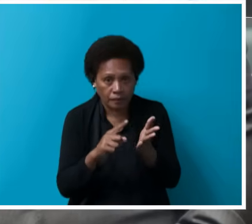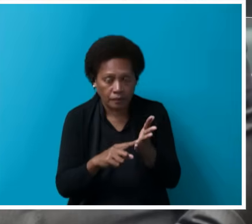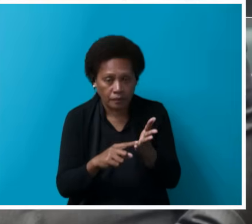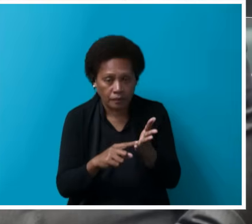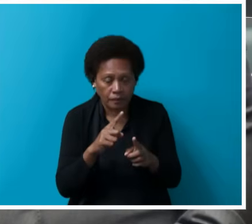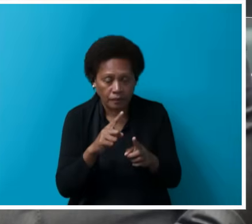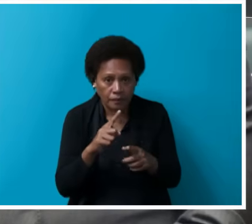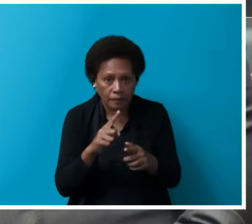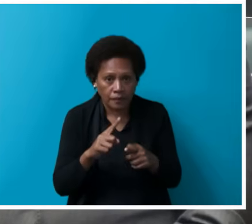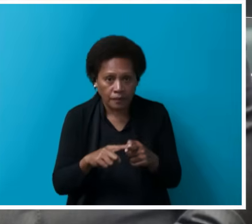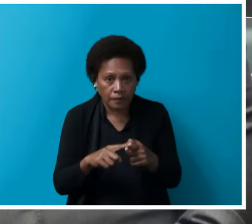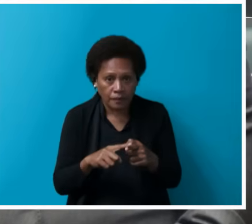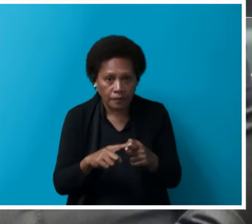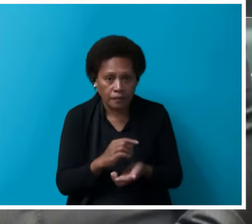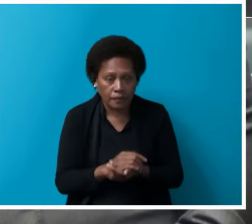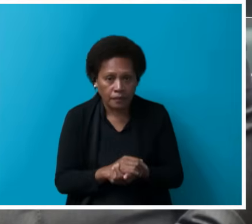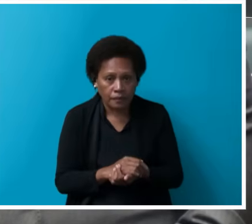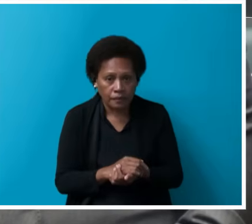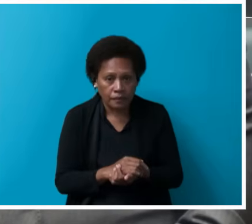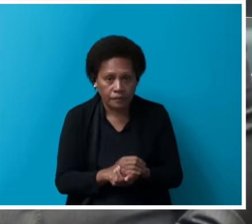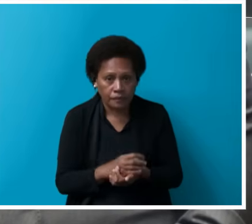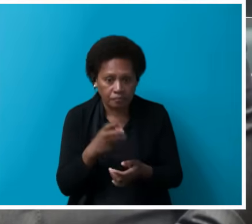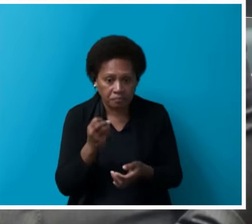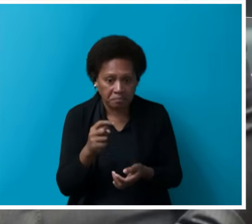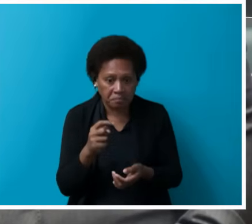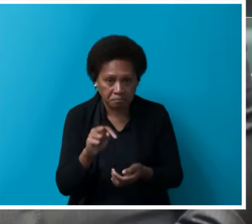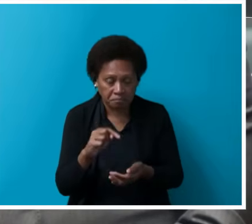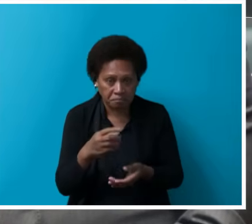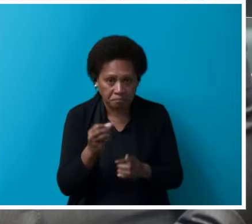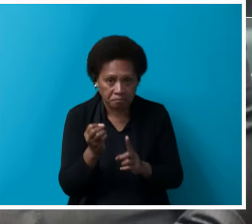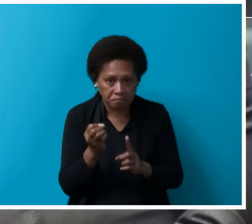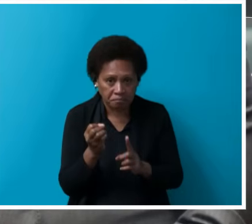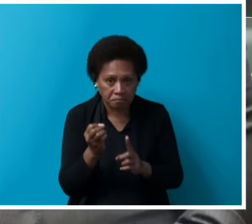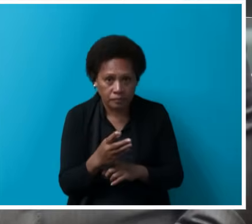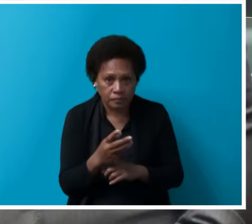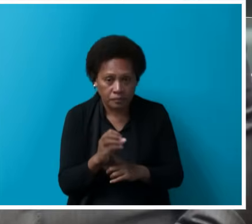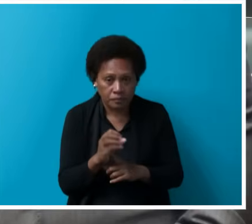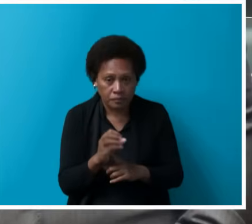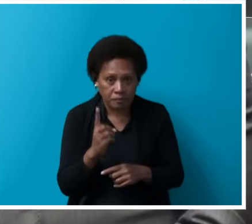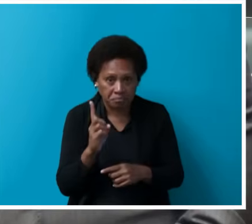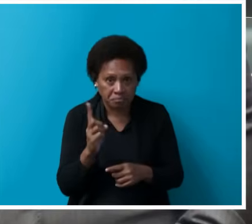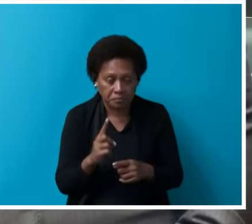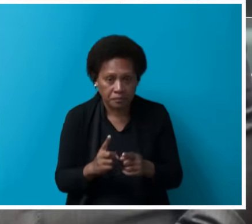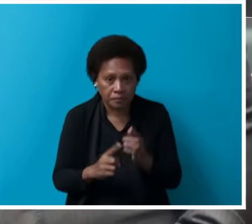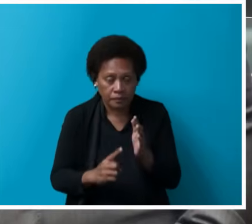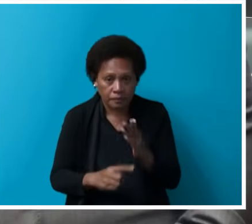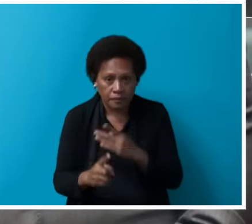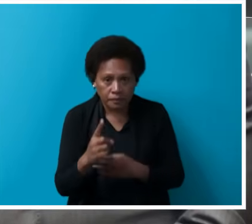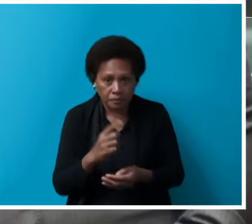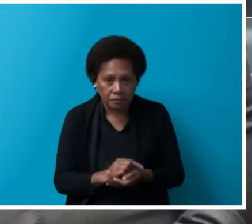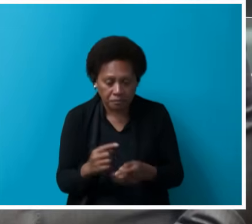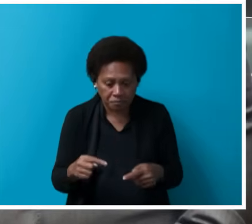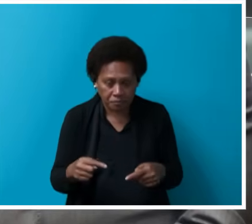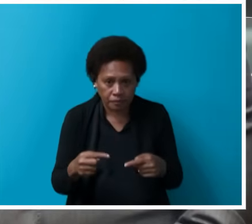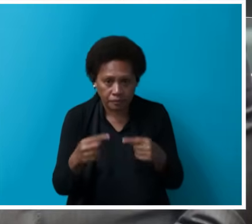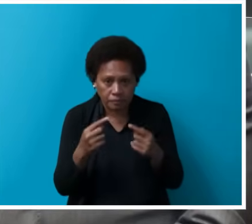Let me just give some contrast because it's important. Because a lot of the criticism was, oh, you are not going to collect the revenue